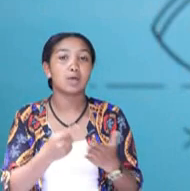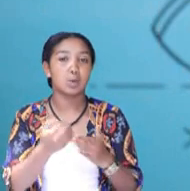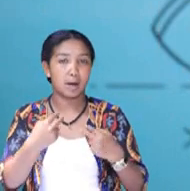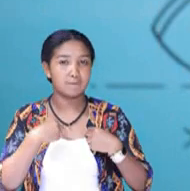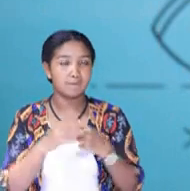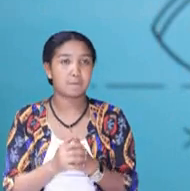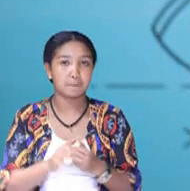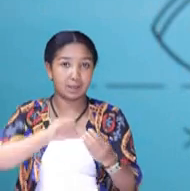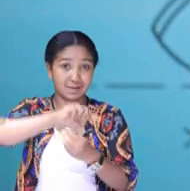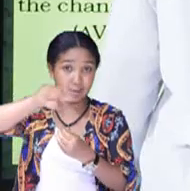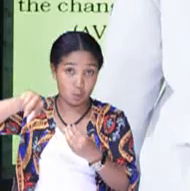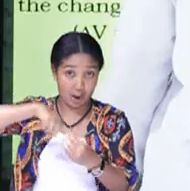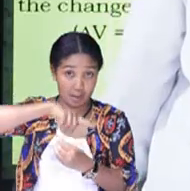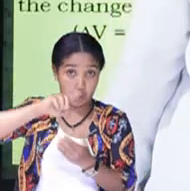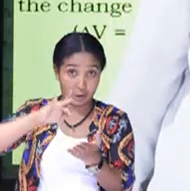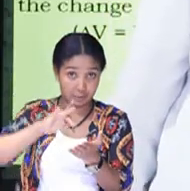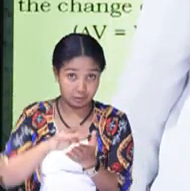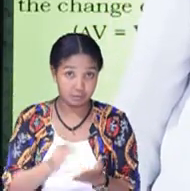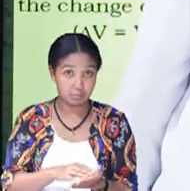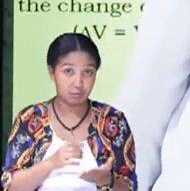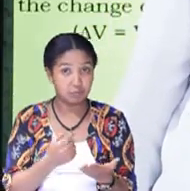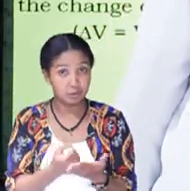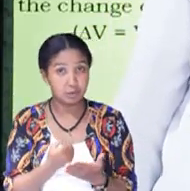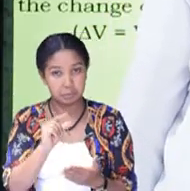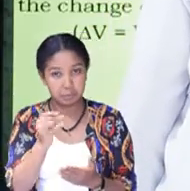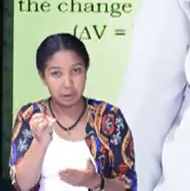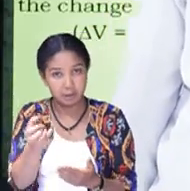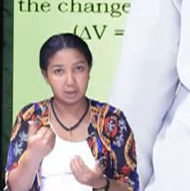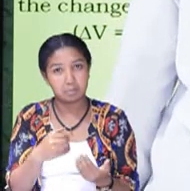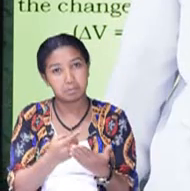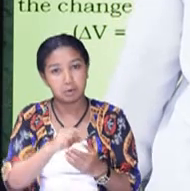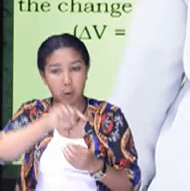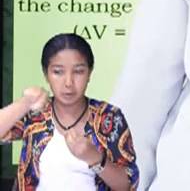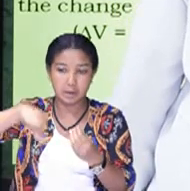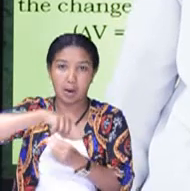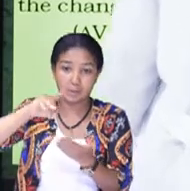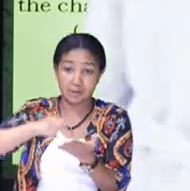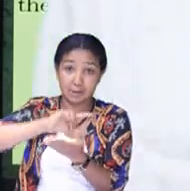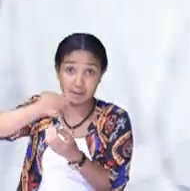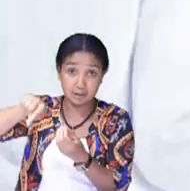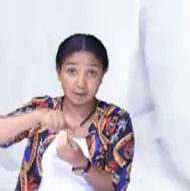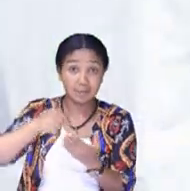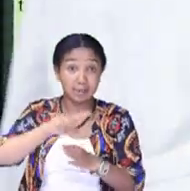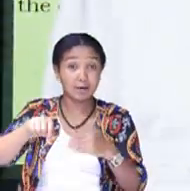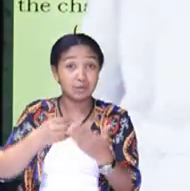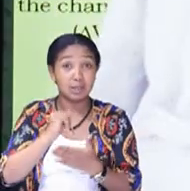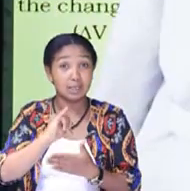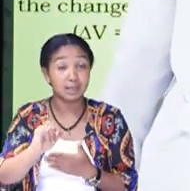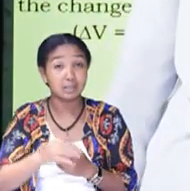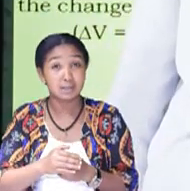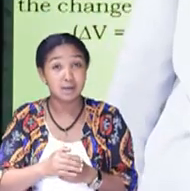have a circular point. Suppose here you have a particle. This particle might rotate about this axis. Therefore, there is